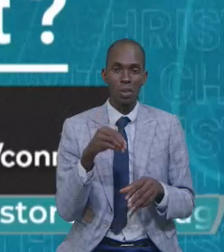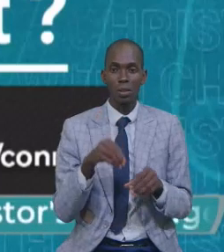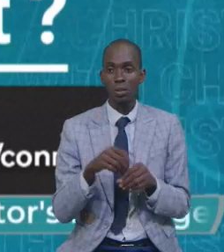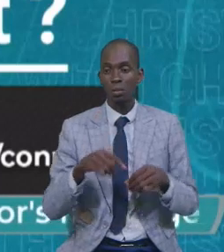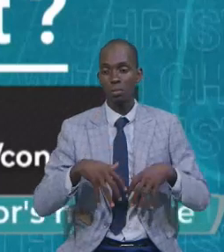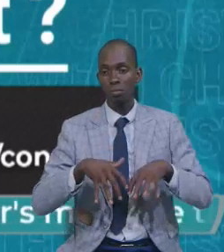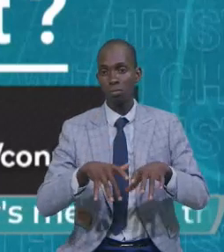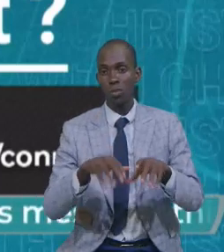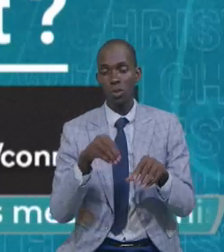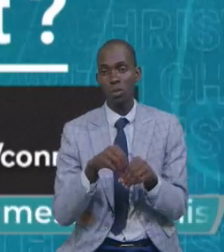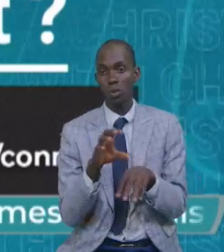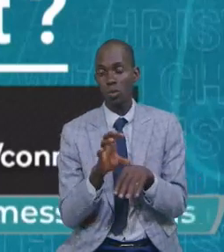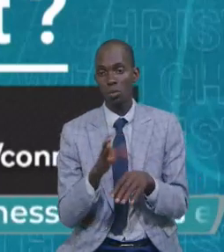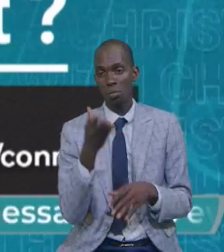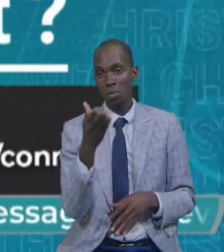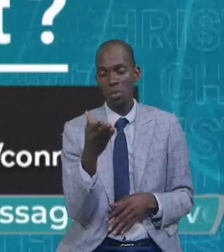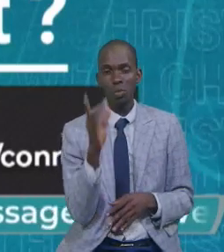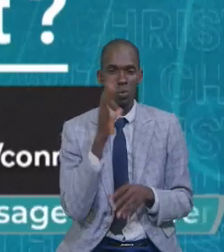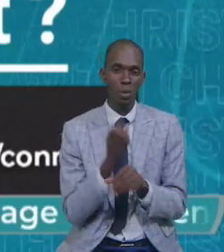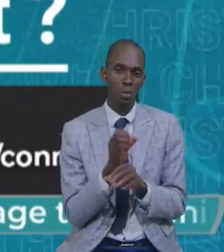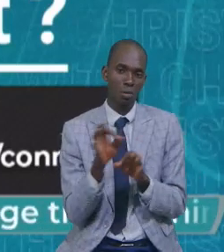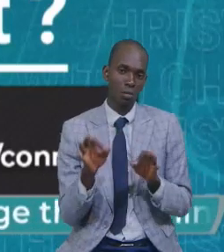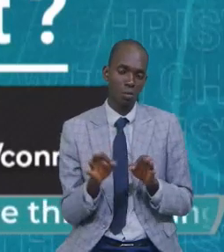count the digits, should be 11,